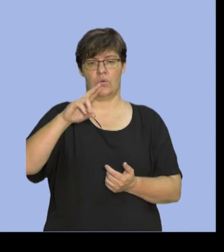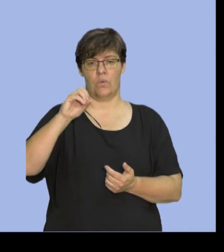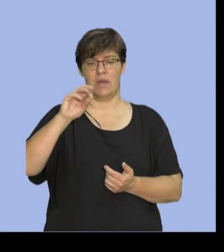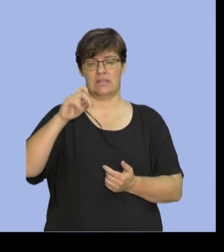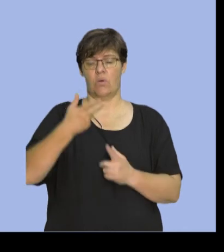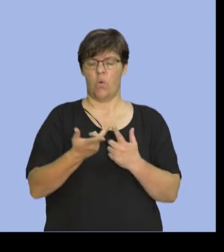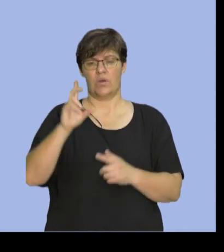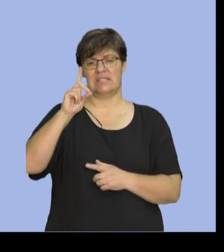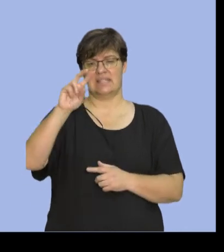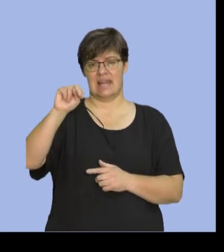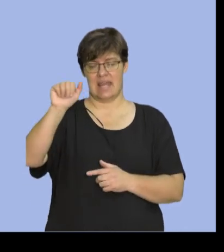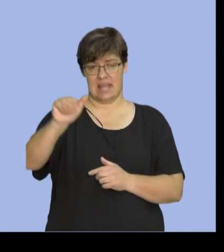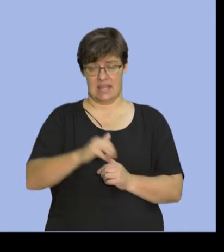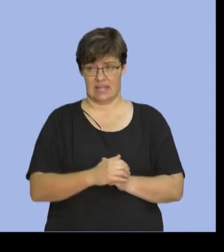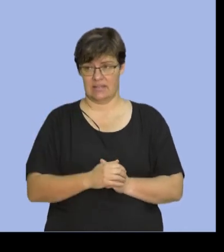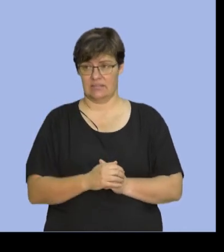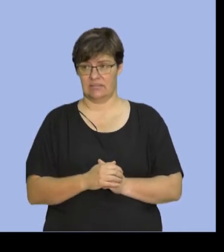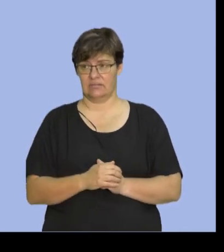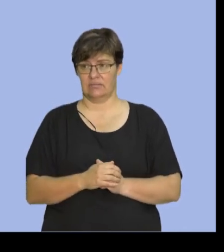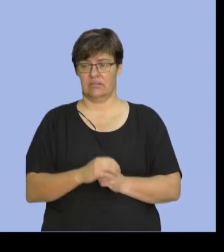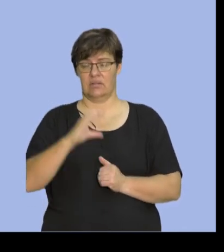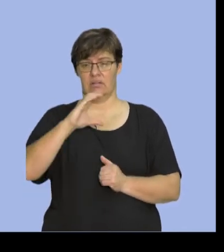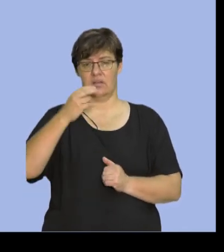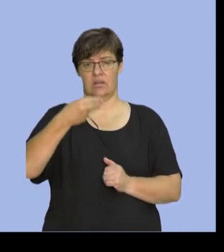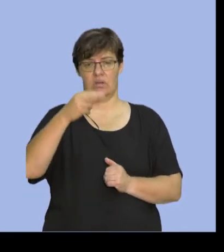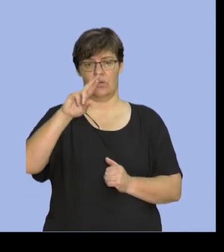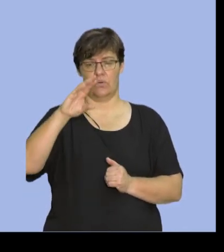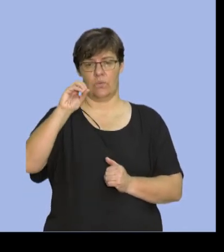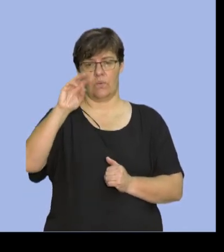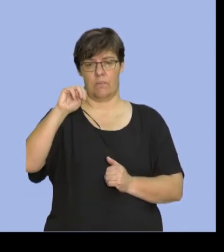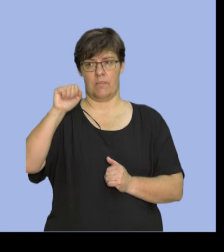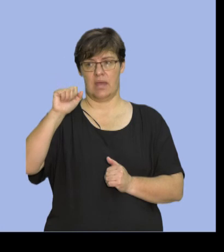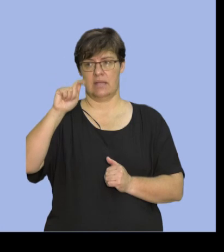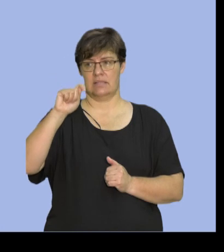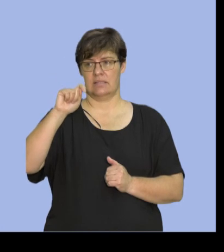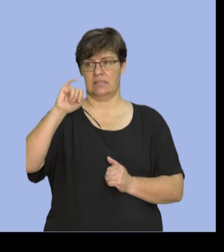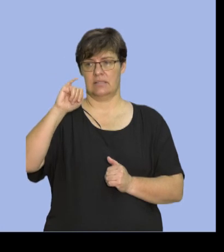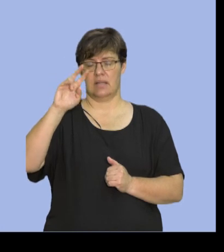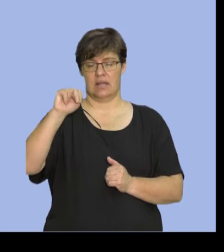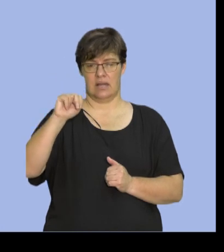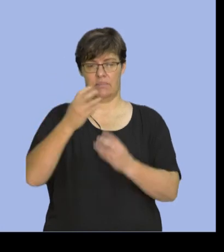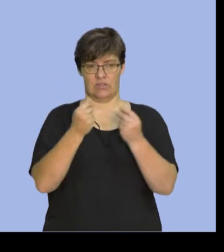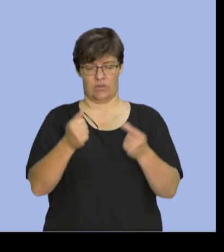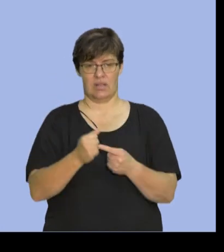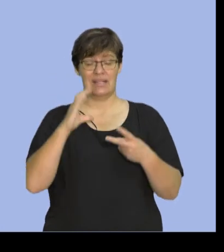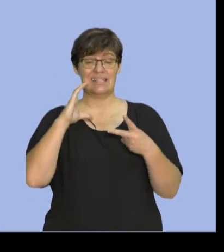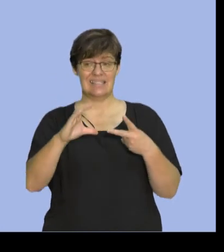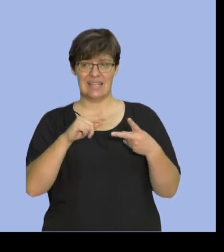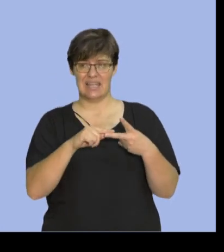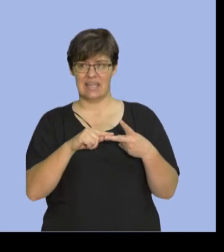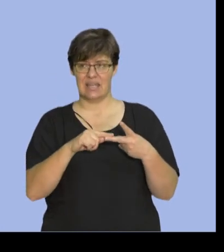your chromatin network. So that's the chromatin material. That's B. C points to the structure here, which is